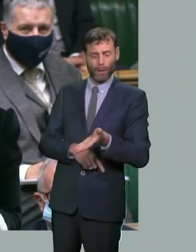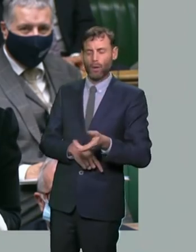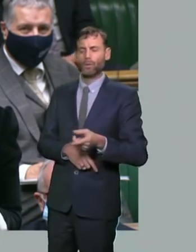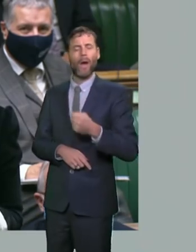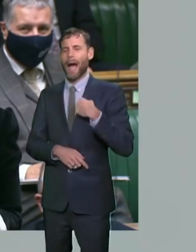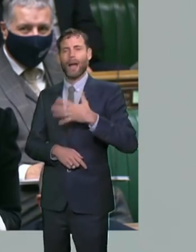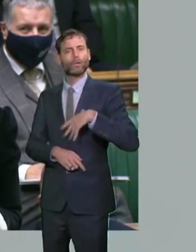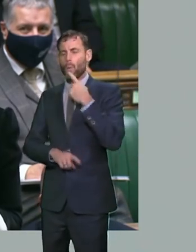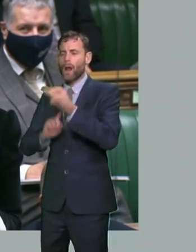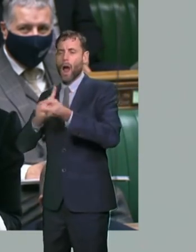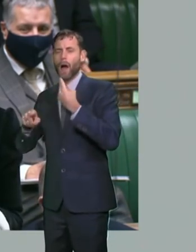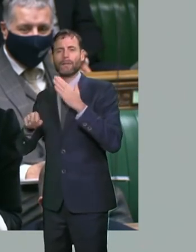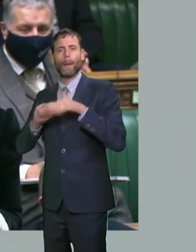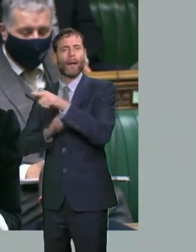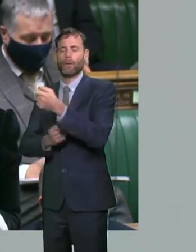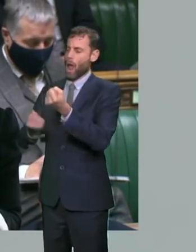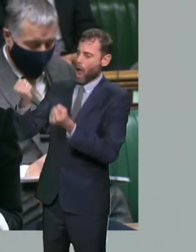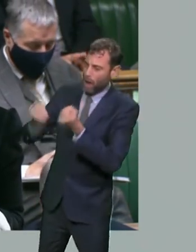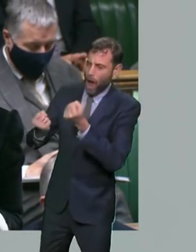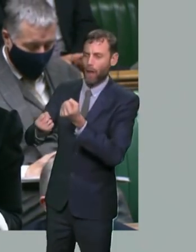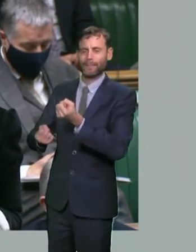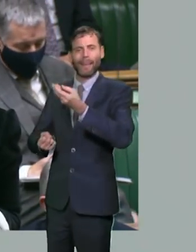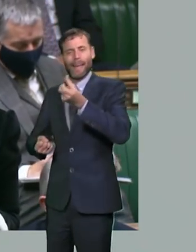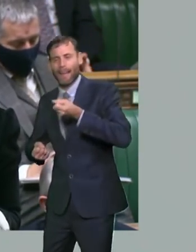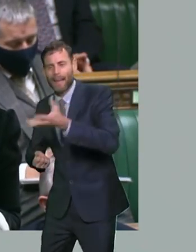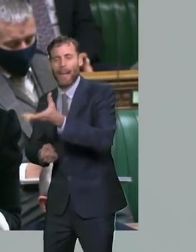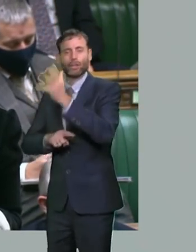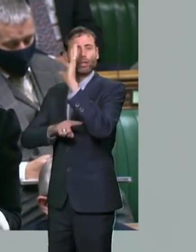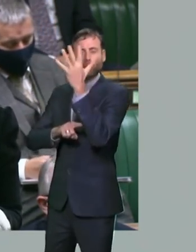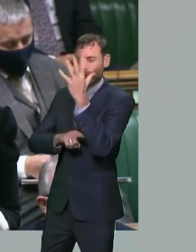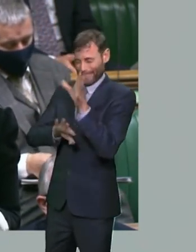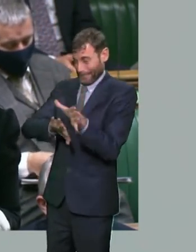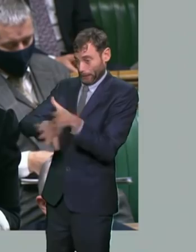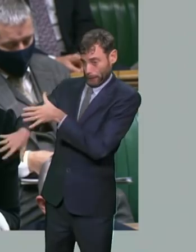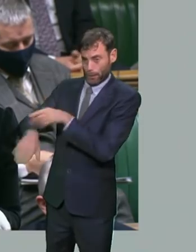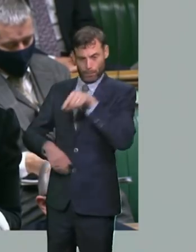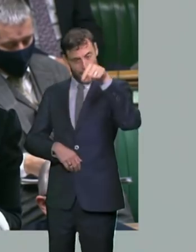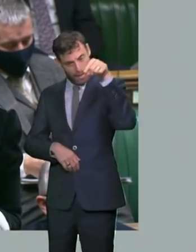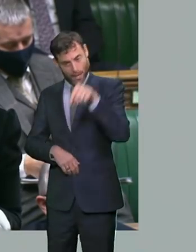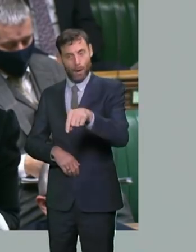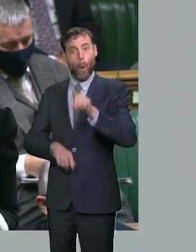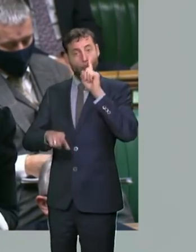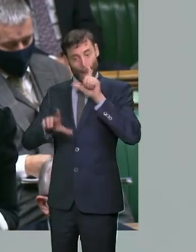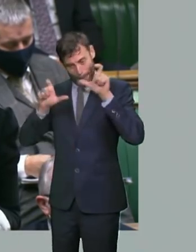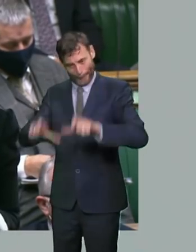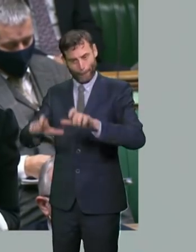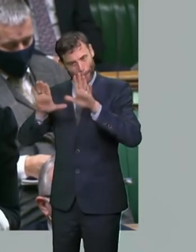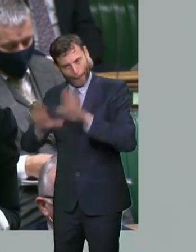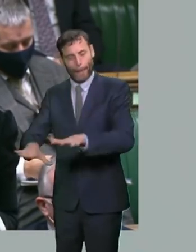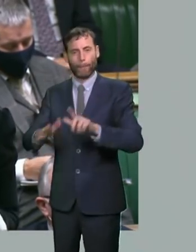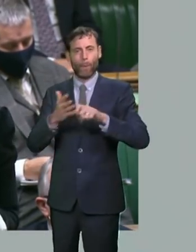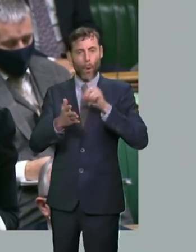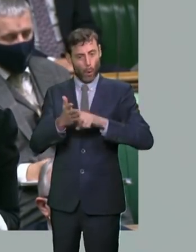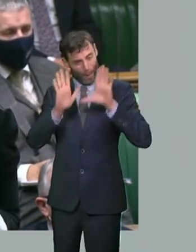cars and cash and trees. I want him to tell the House if he will leave those fossil fuels in the ground, will he cancel